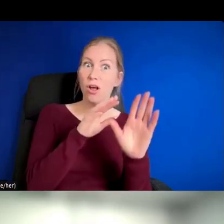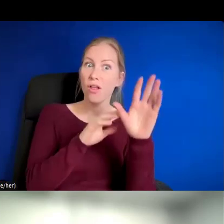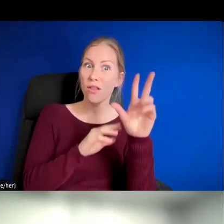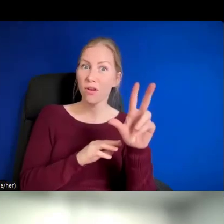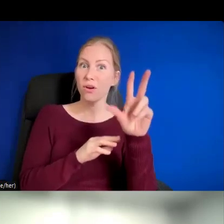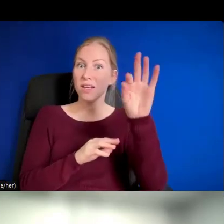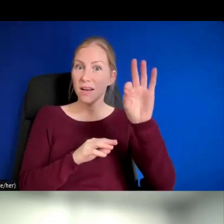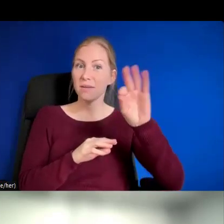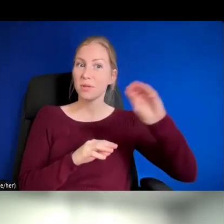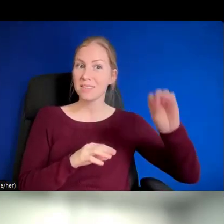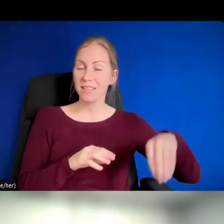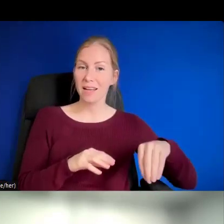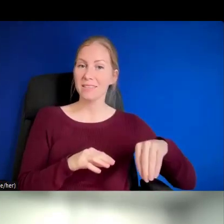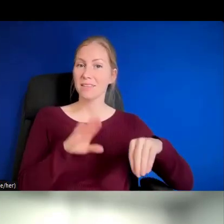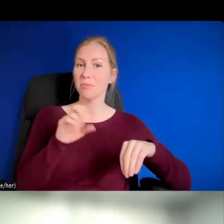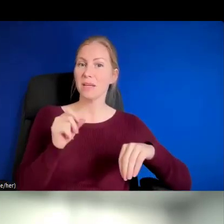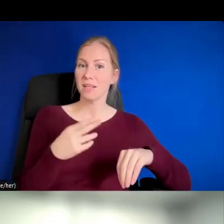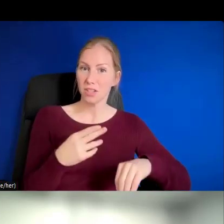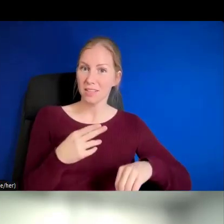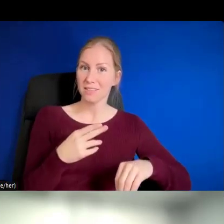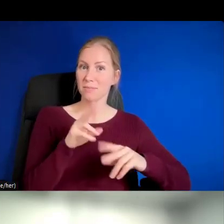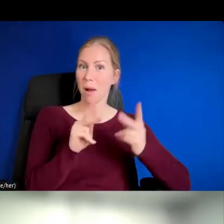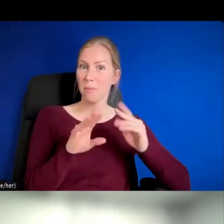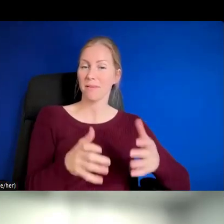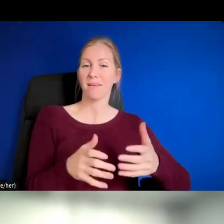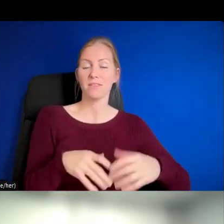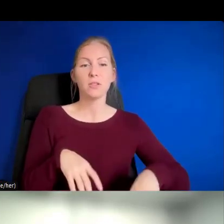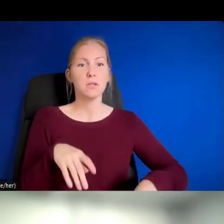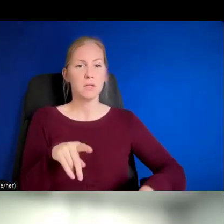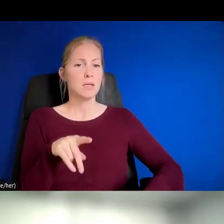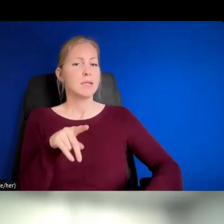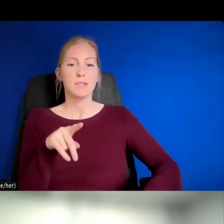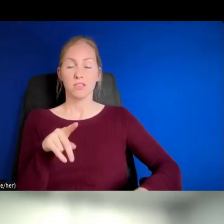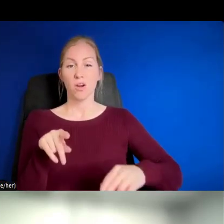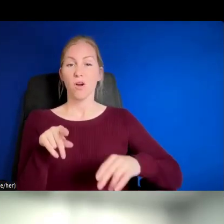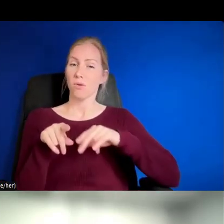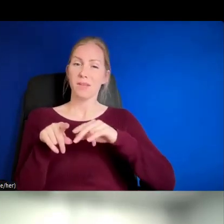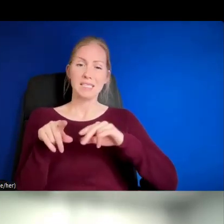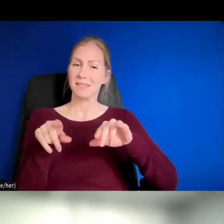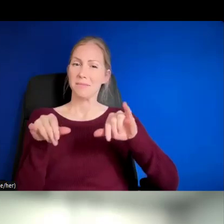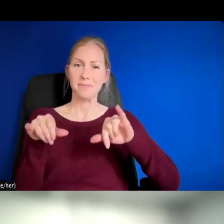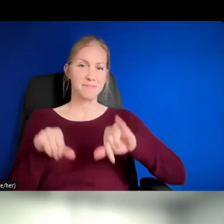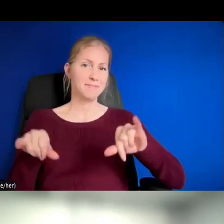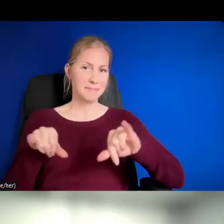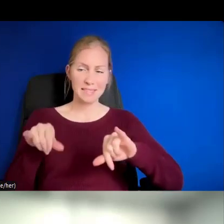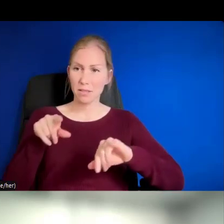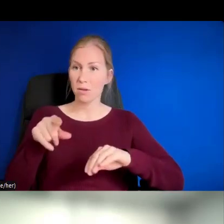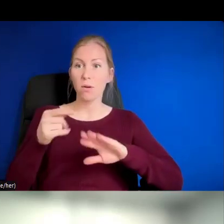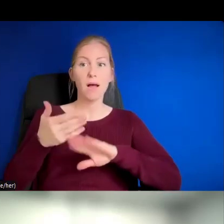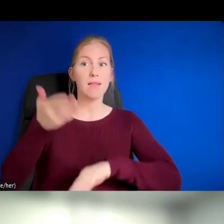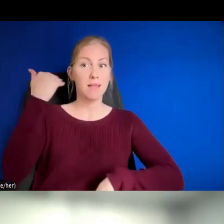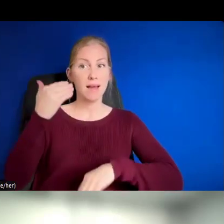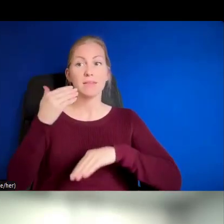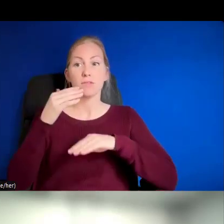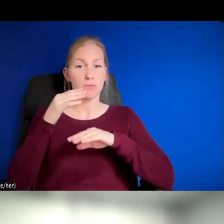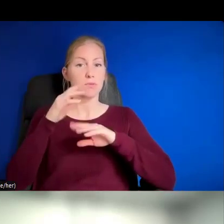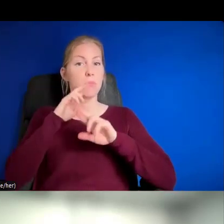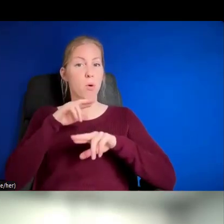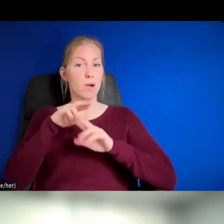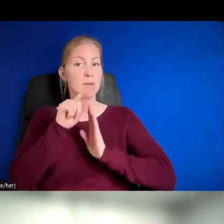the first time that we've seen these kinds of numbers. During the last reporting period, Black and African American patients